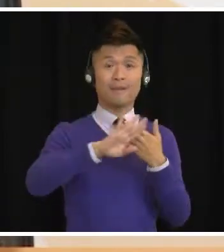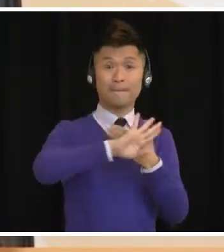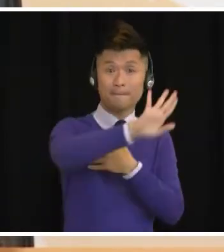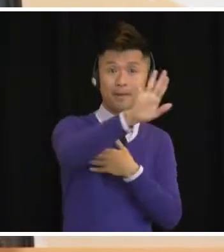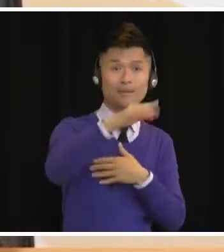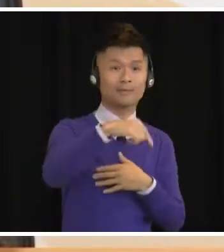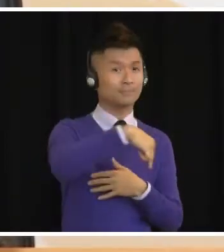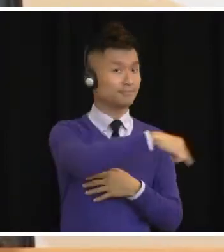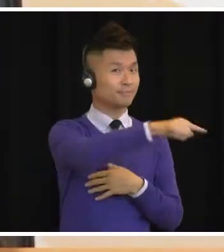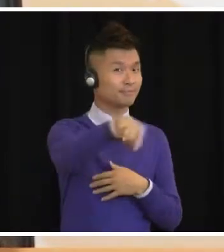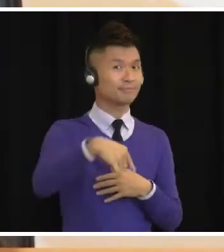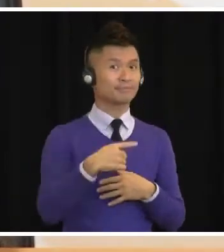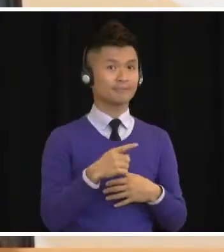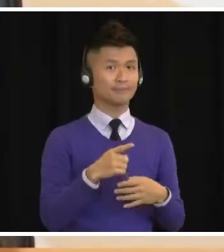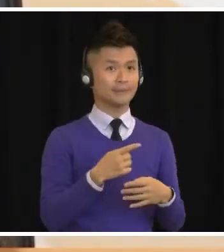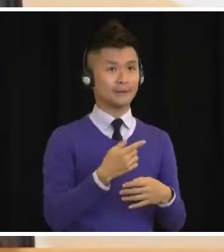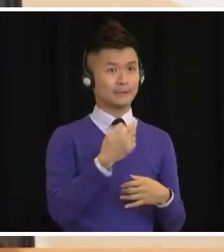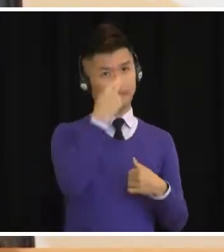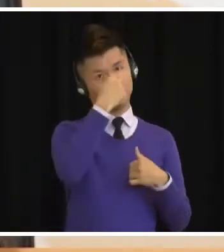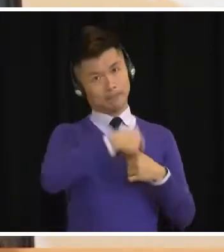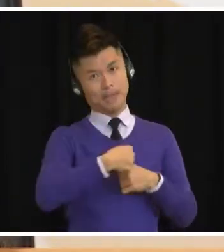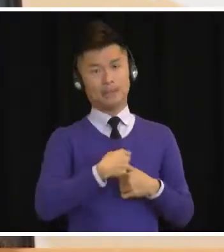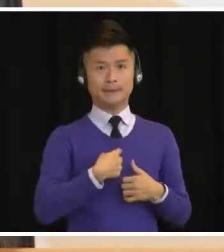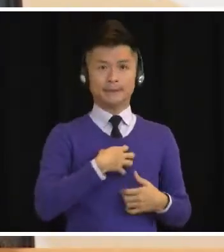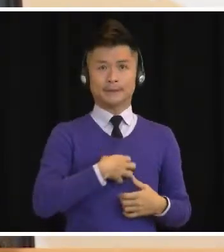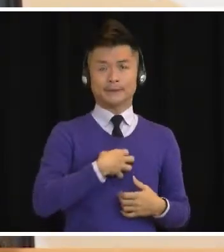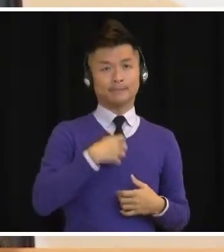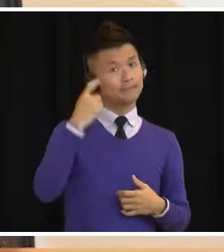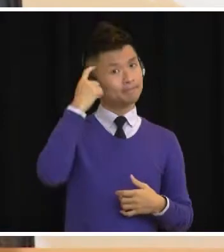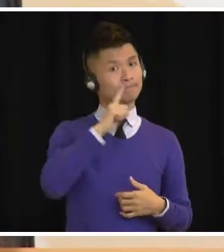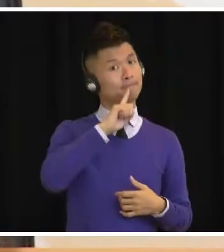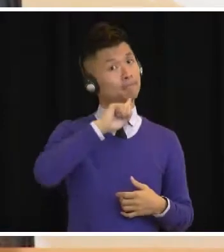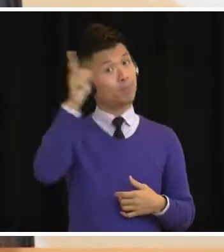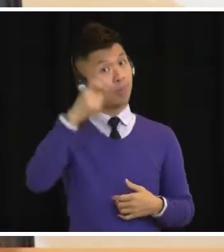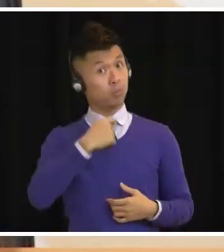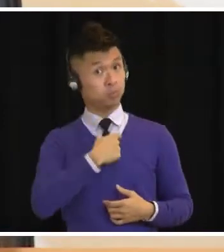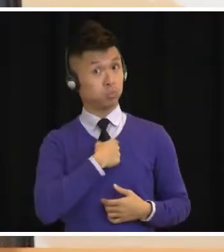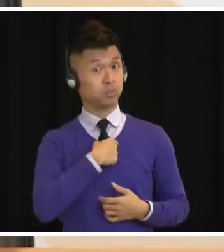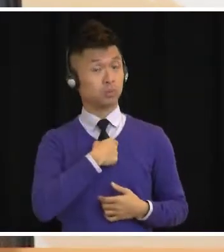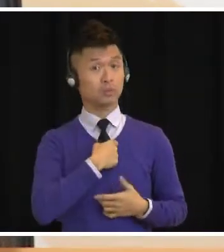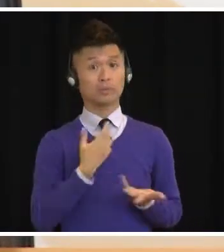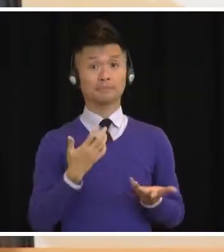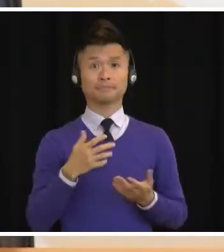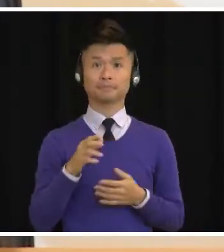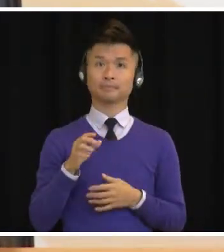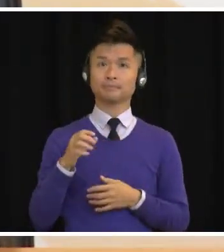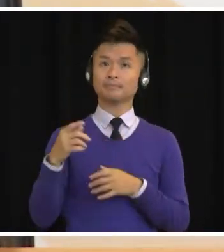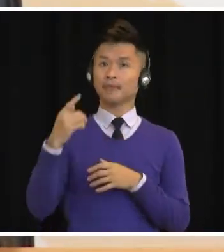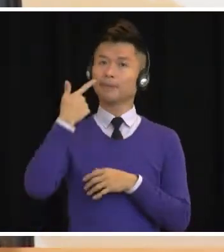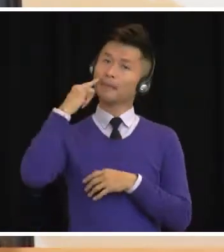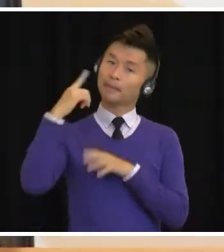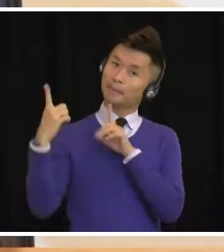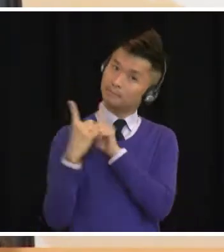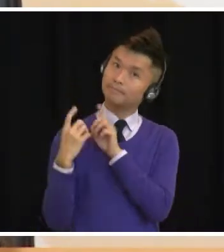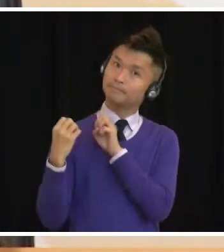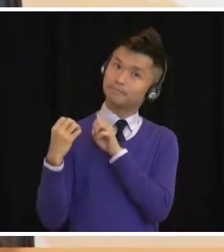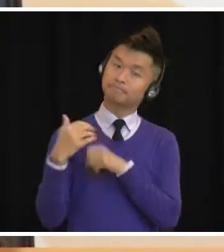that and talk to their parents, but in terms of the legal aspects of complaining,